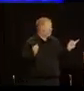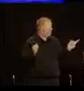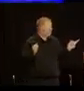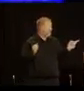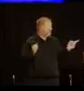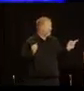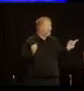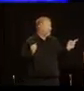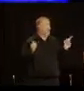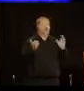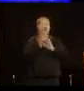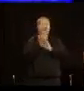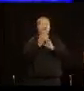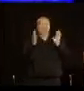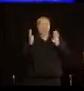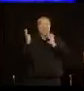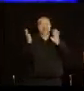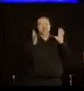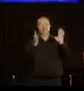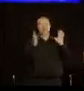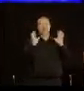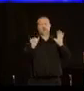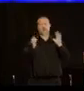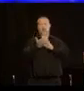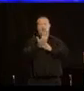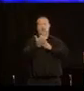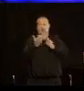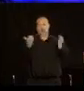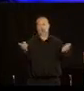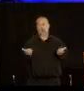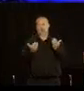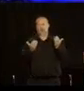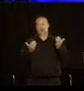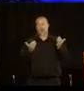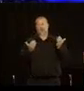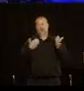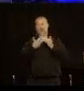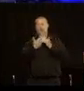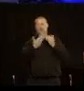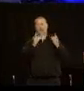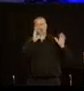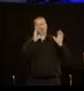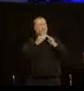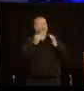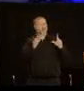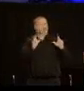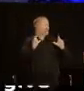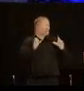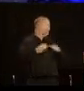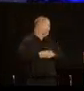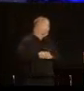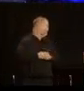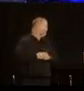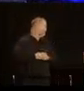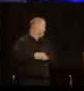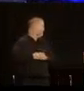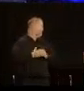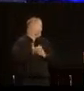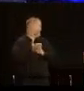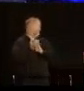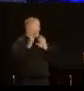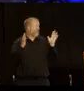let's give them one last round of applause here while they're getting their picture taken. Fantastic job. Thank